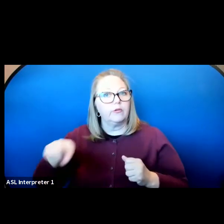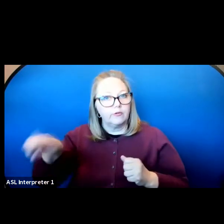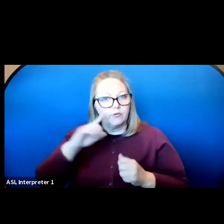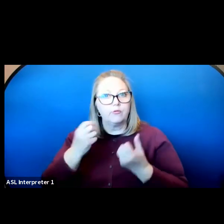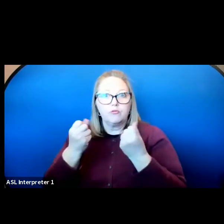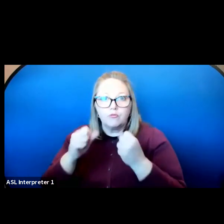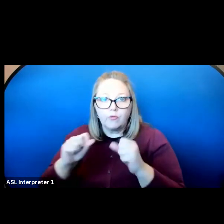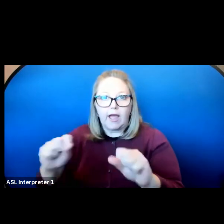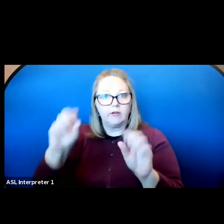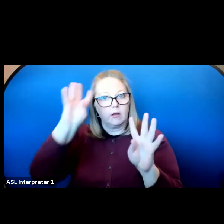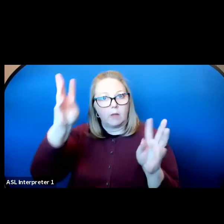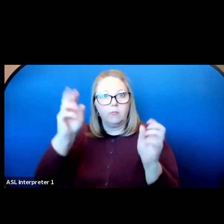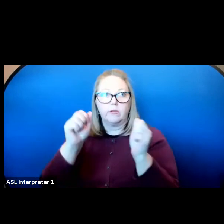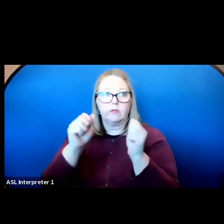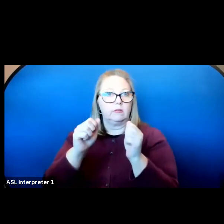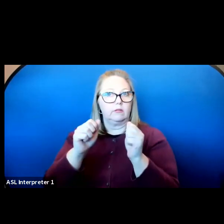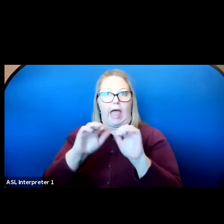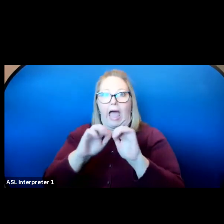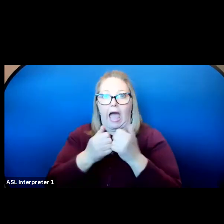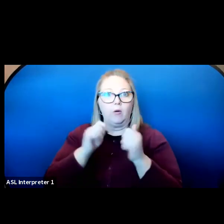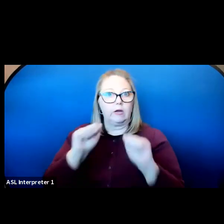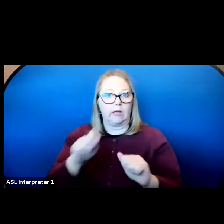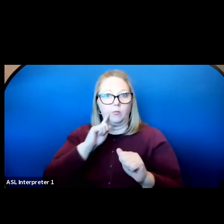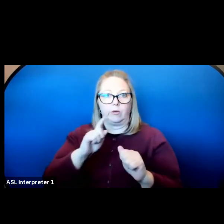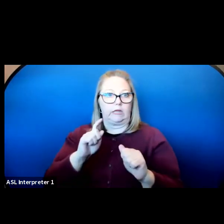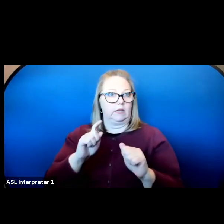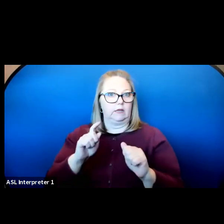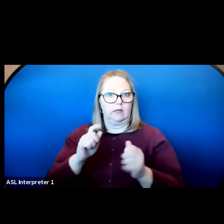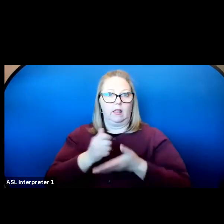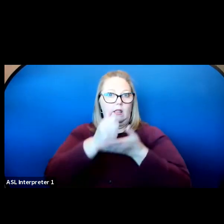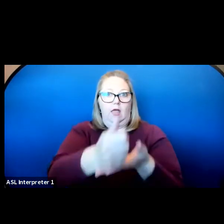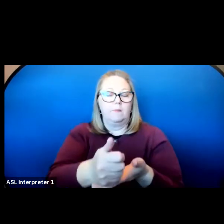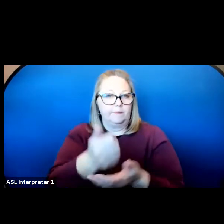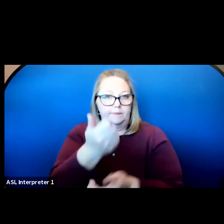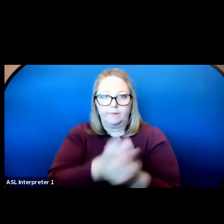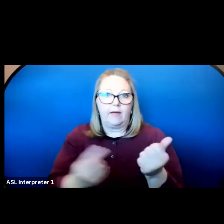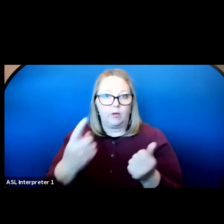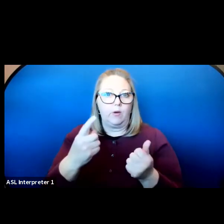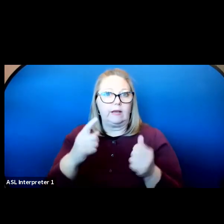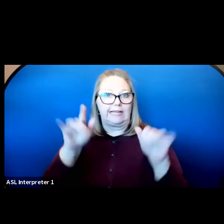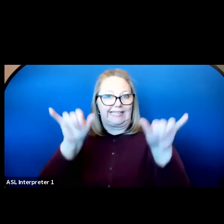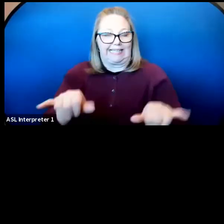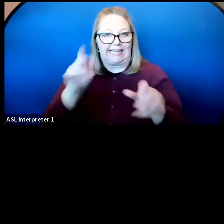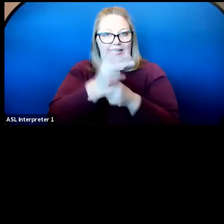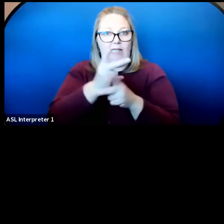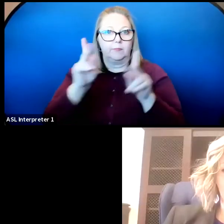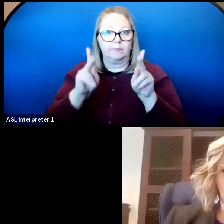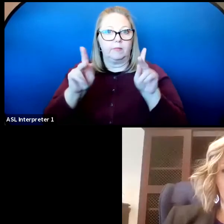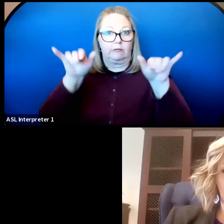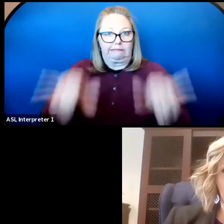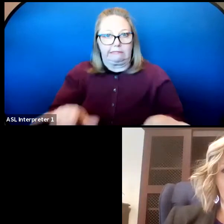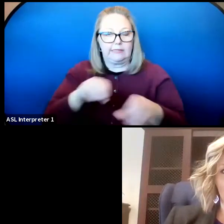to come up with ways to come out of this situation, keeping everybody in their homes.